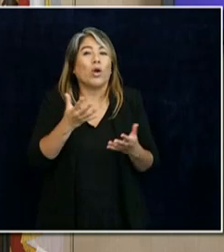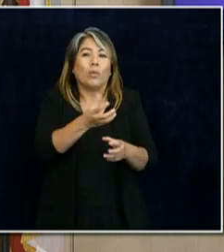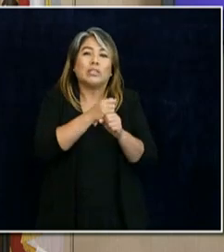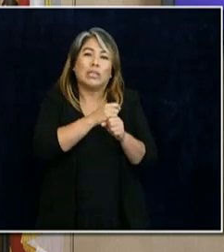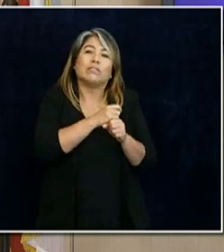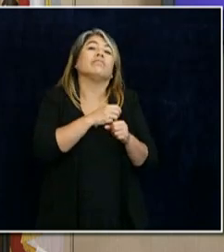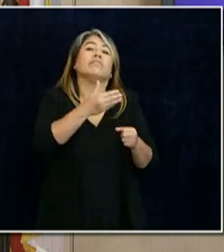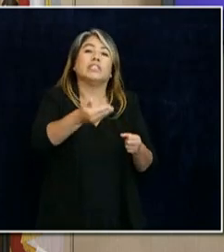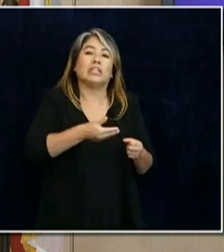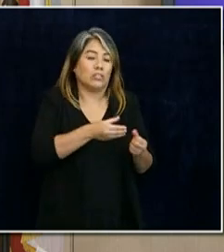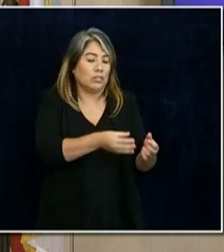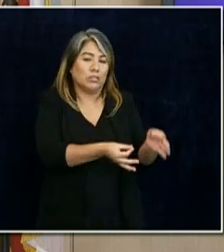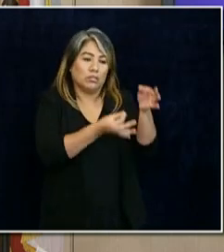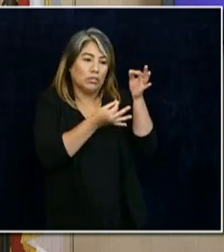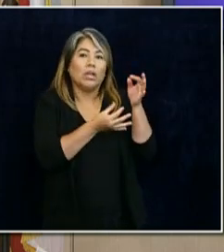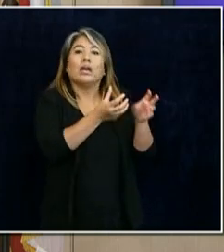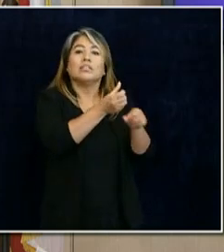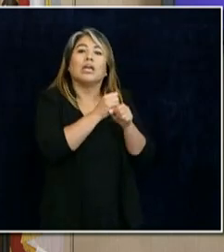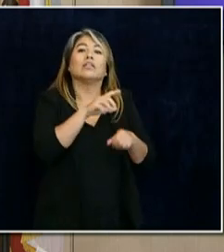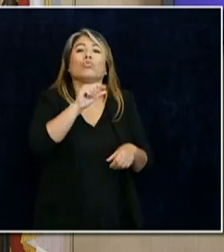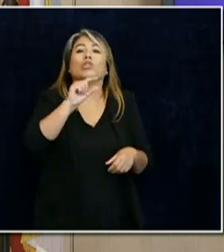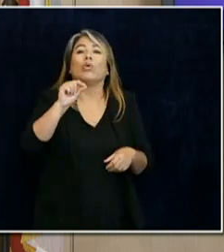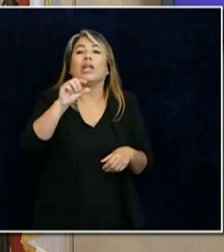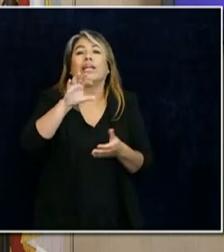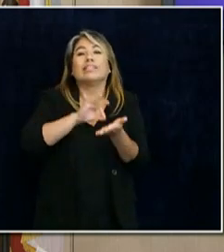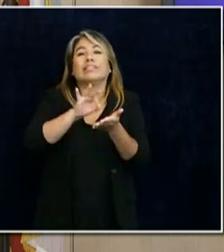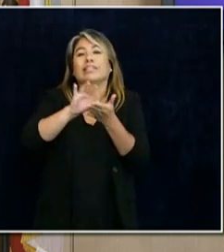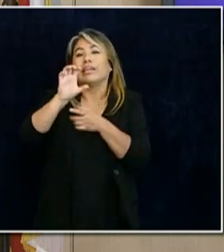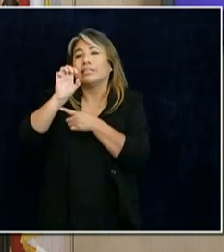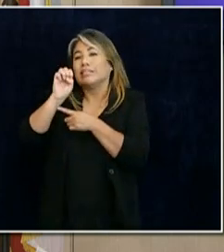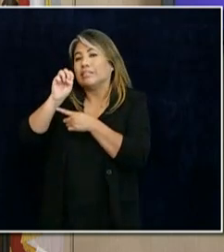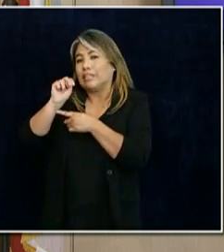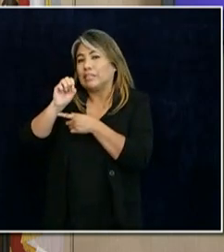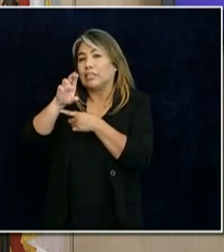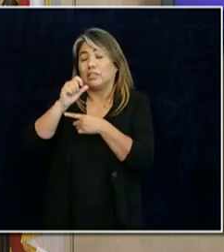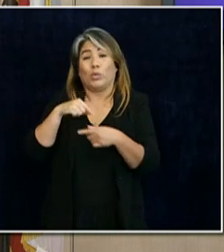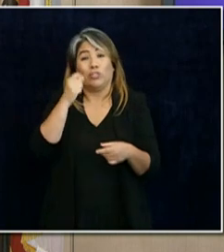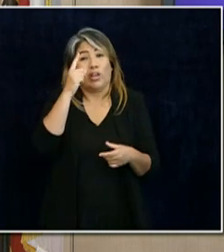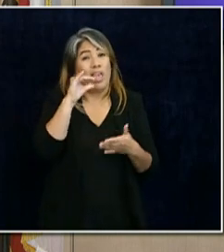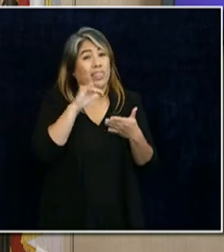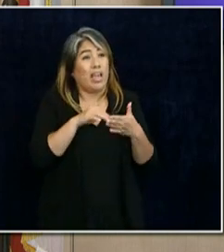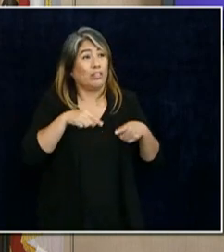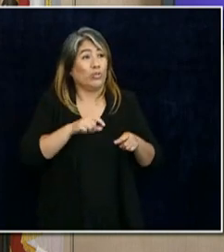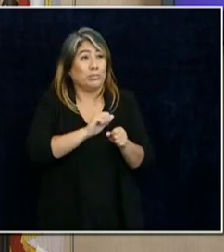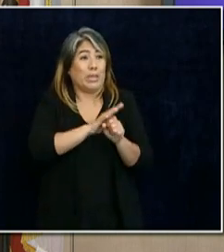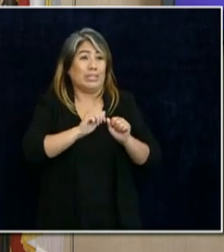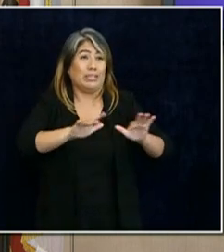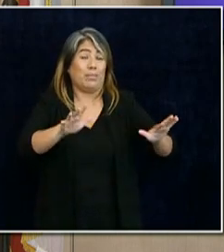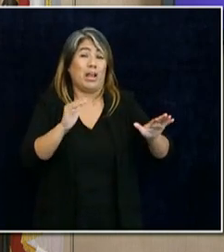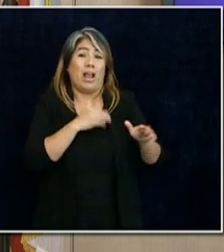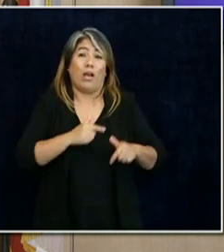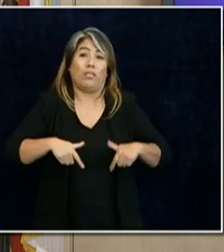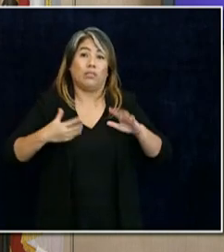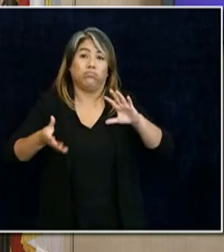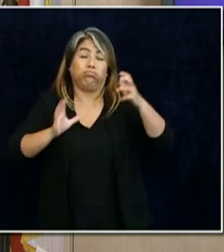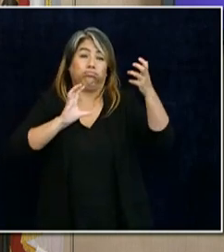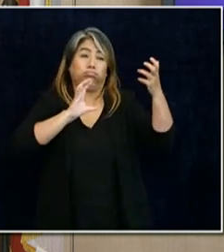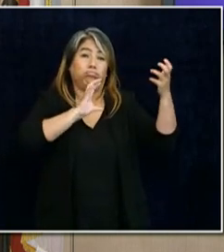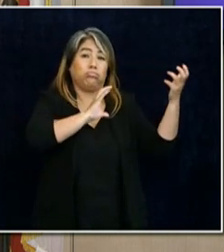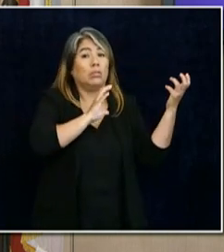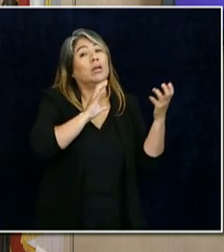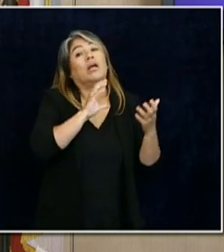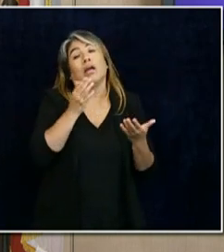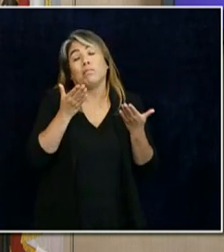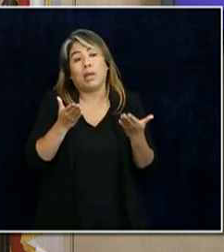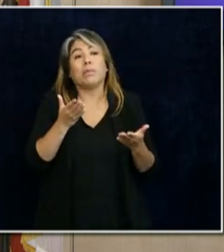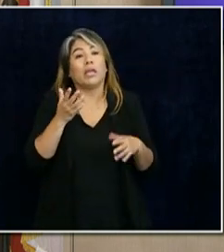invitation to take the 2020 census. We understand that during this pandemic, our lives have certainly been turned upside down, and maybe it's